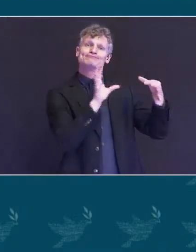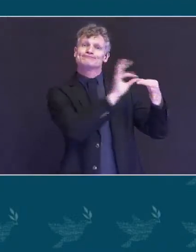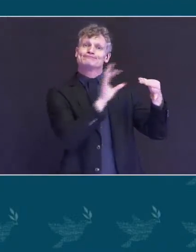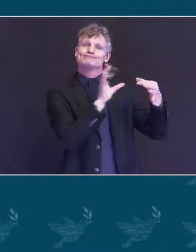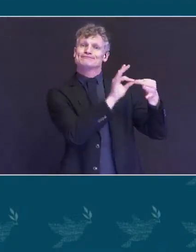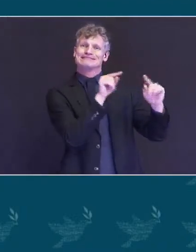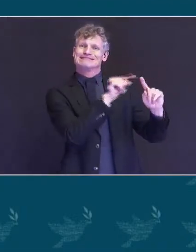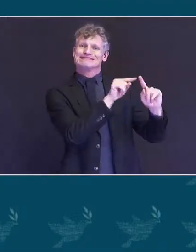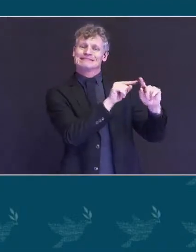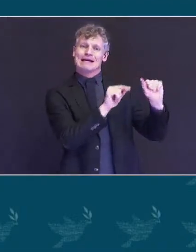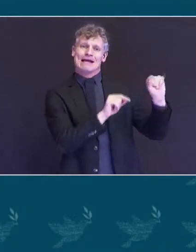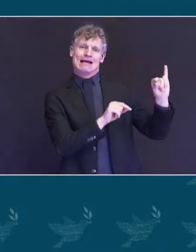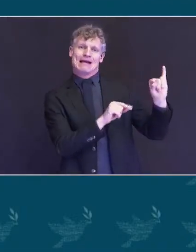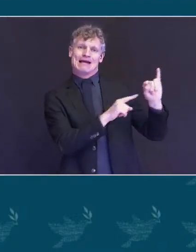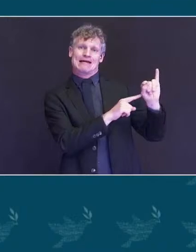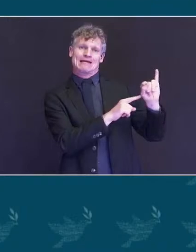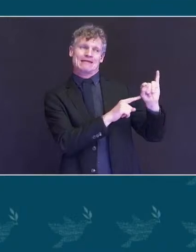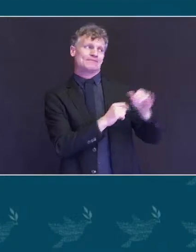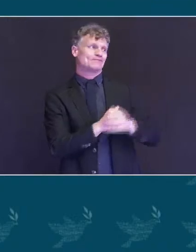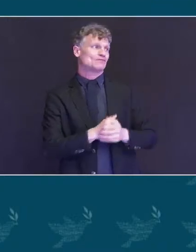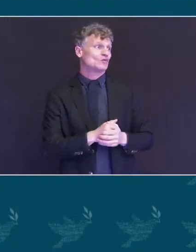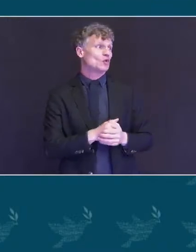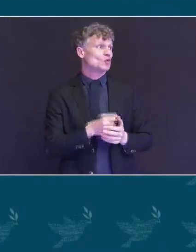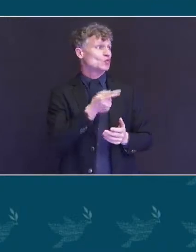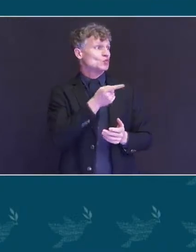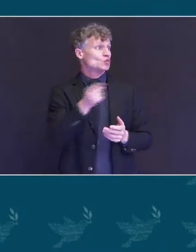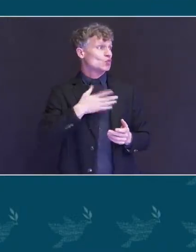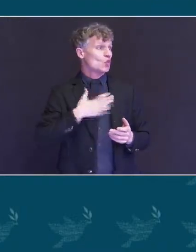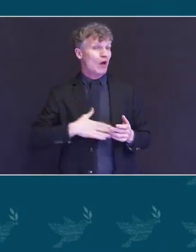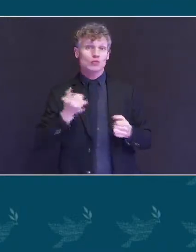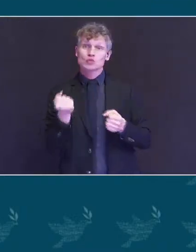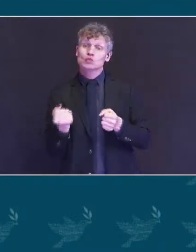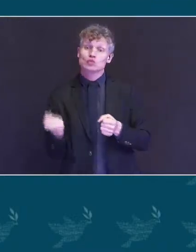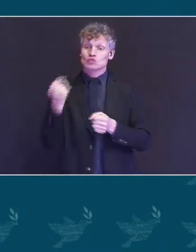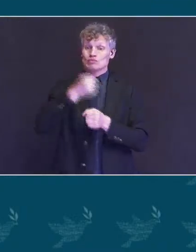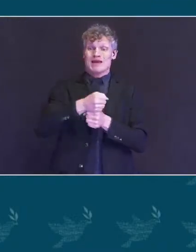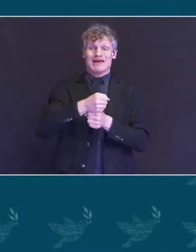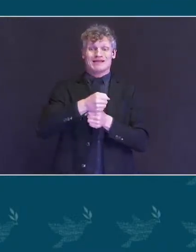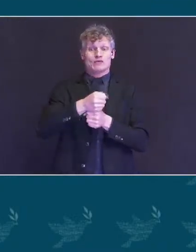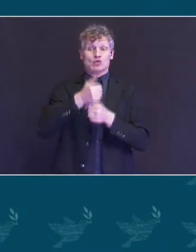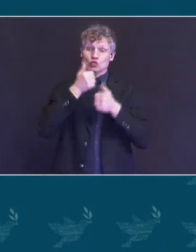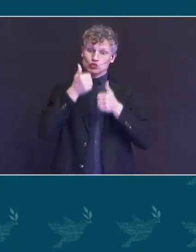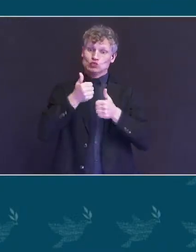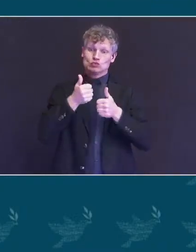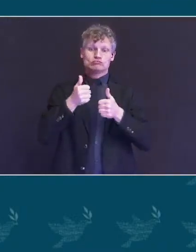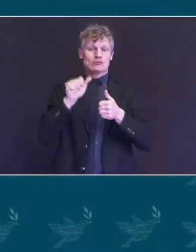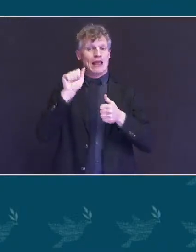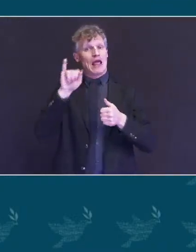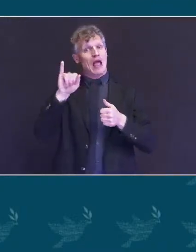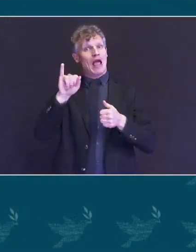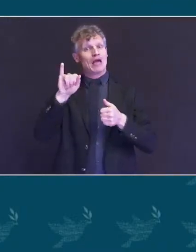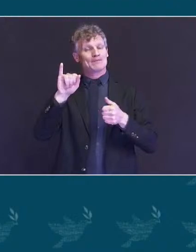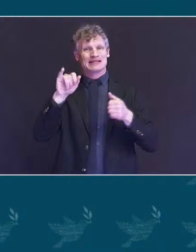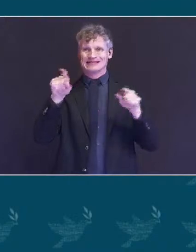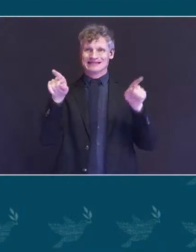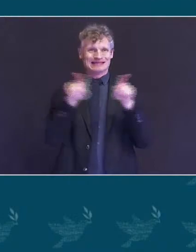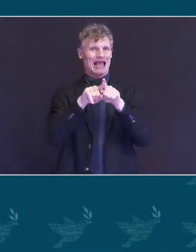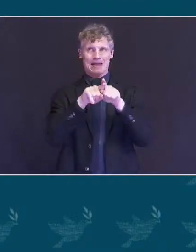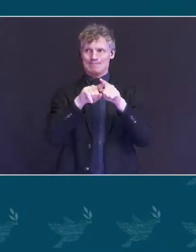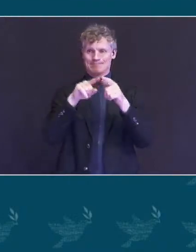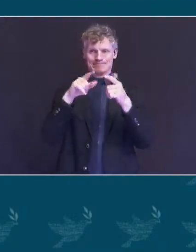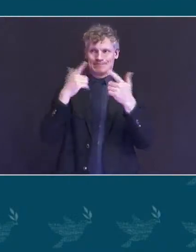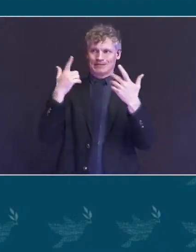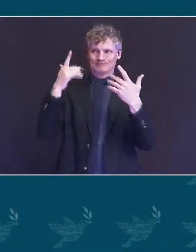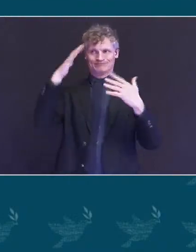reconstitutes data that's been provided. So if you want to create AI which is consistent with a way of thinking or a certain